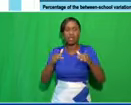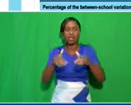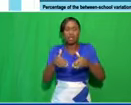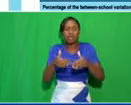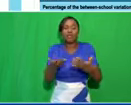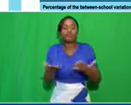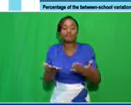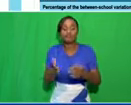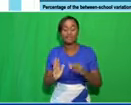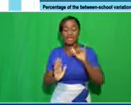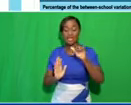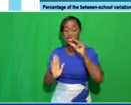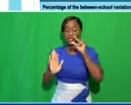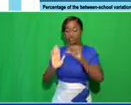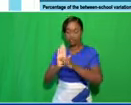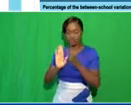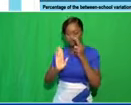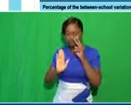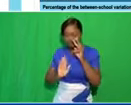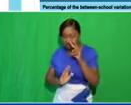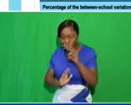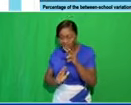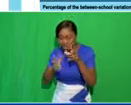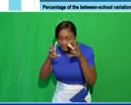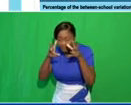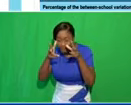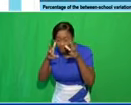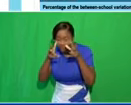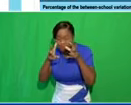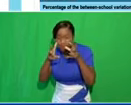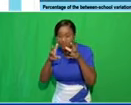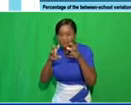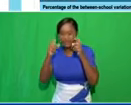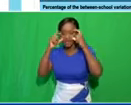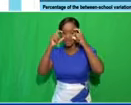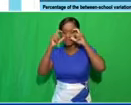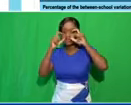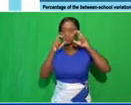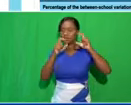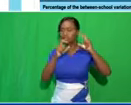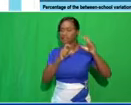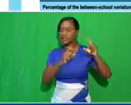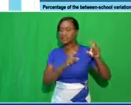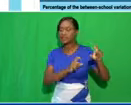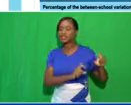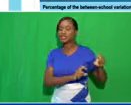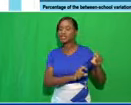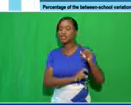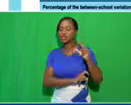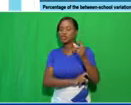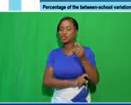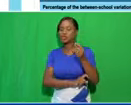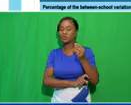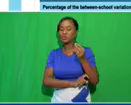that graph, if you look very closely, I have to take off my glasses, just as you are probably doing right now to